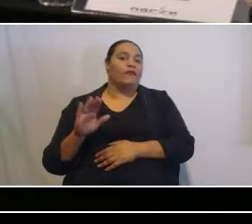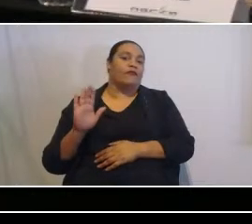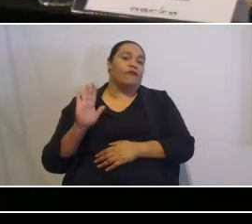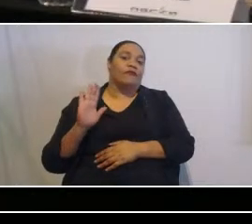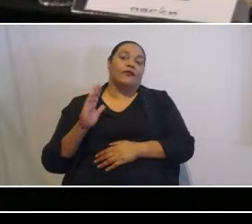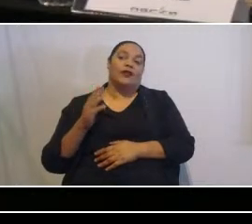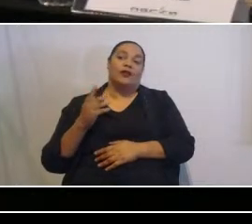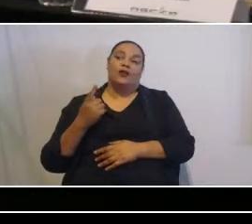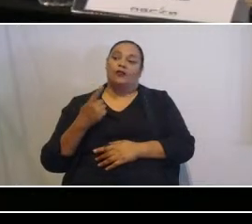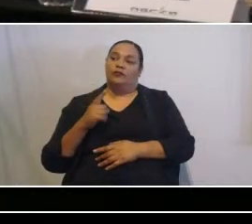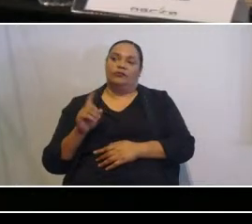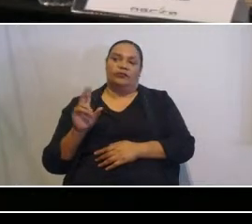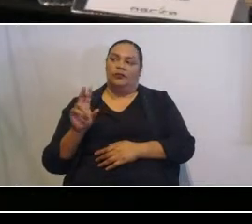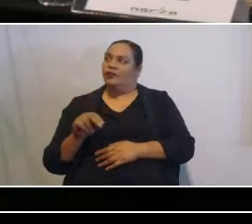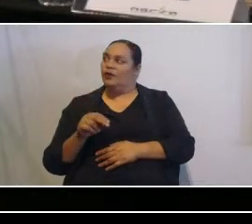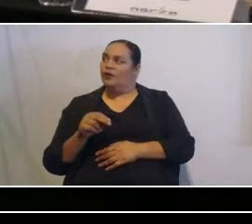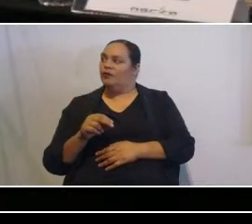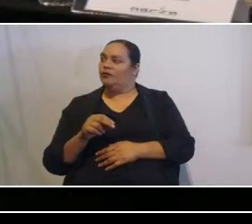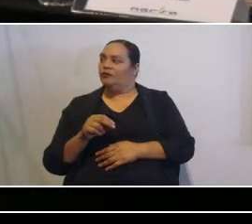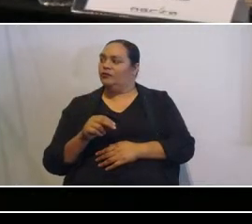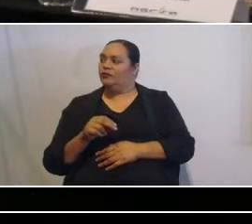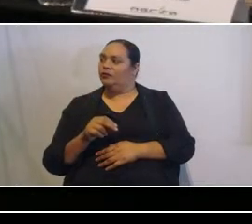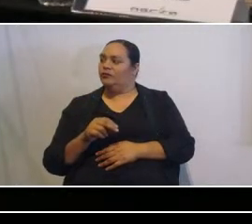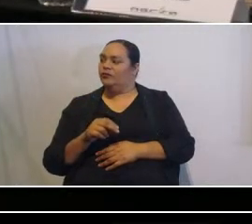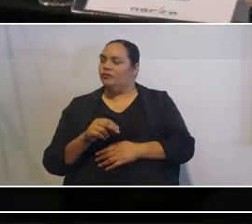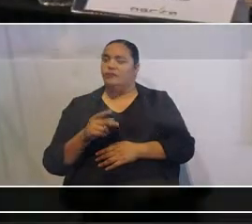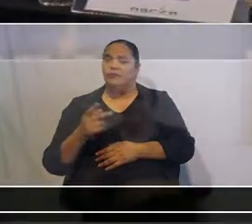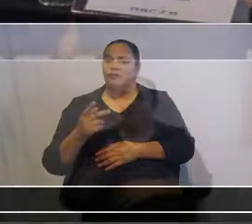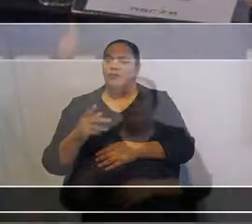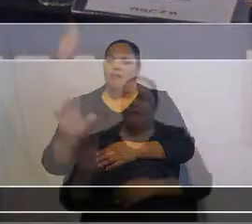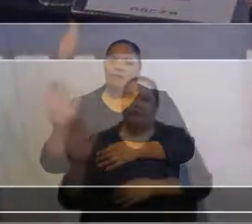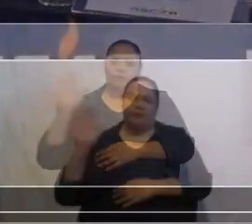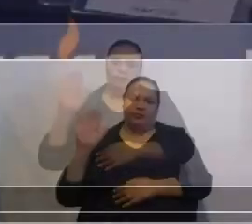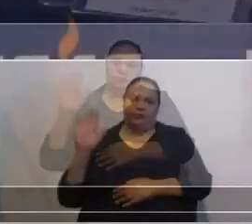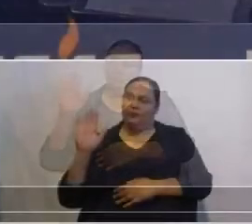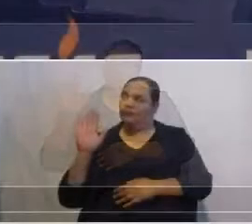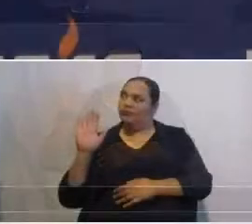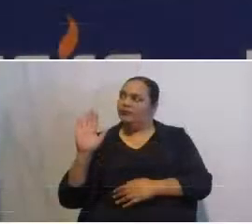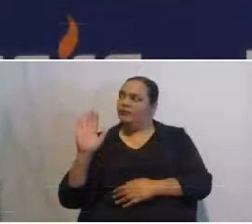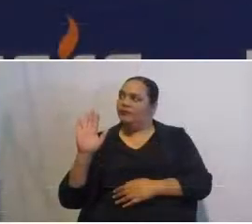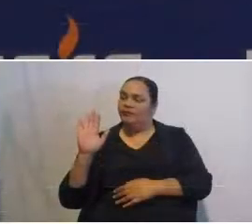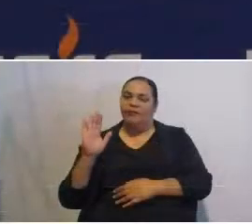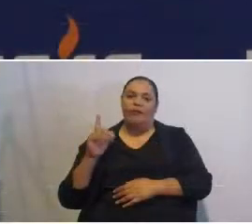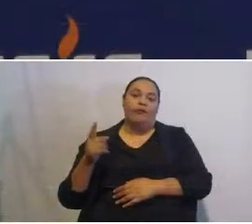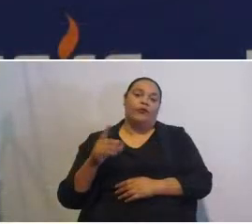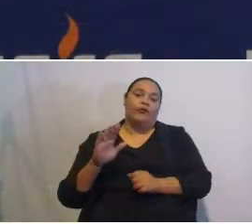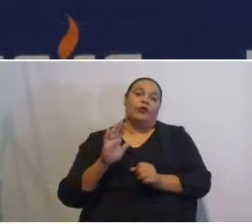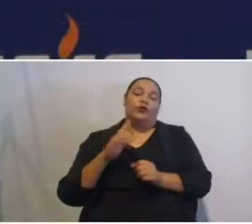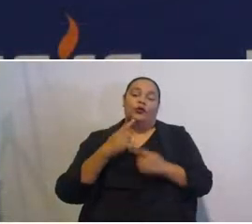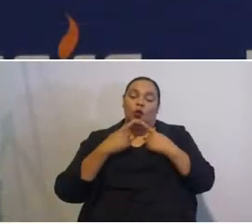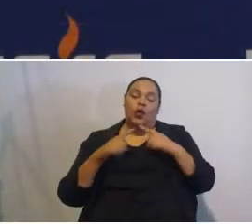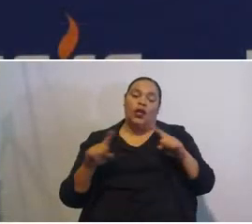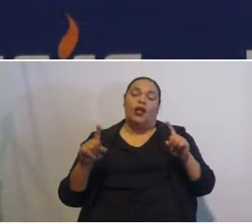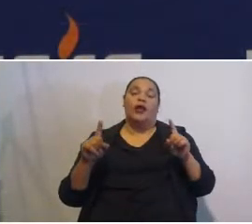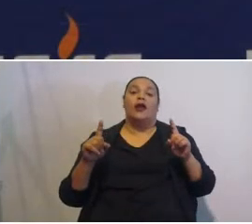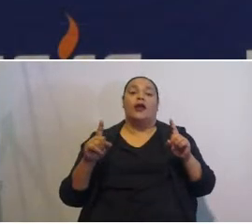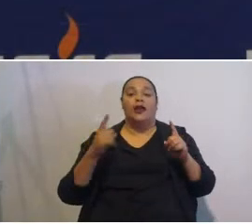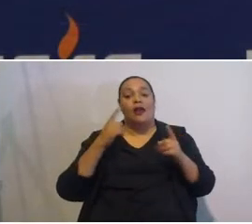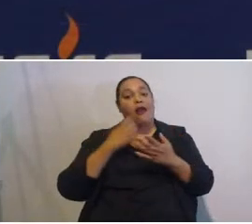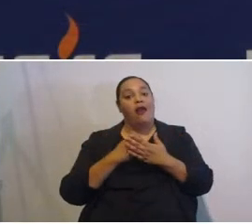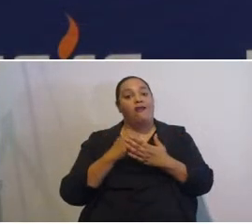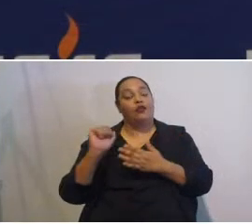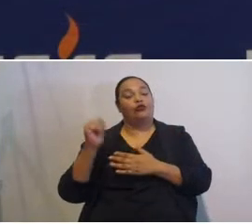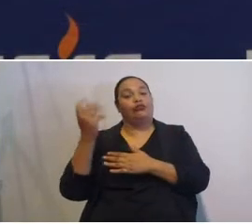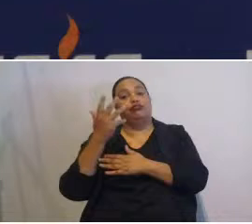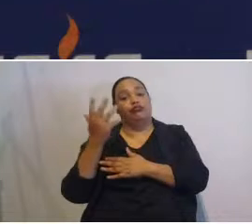oath? No, Chair. All right. Thank you. May you please raise your right hand? Do you solemnly declare that the evidence you're going